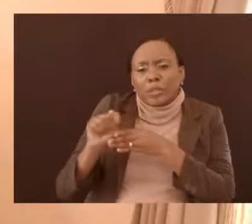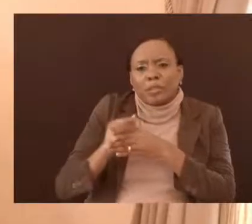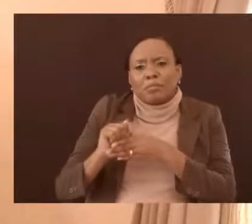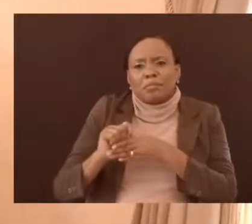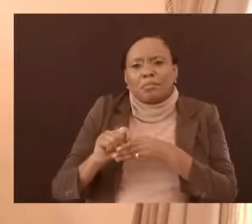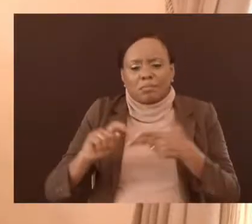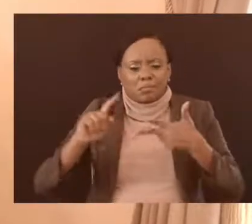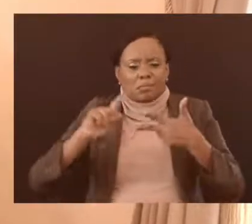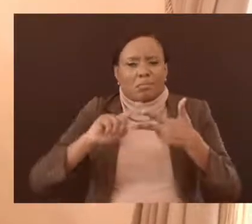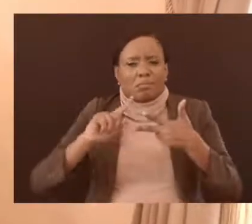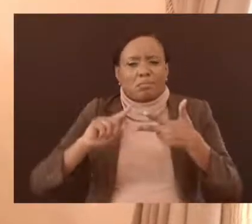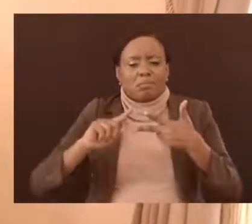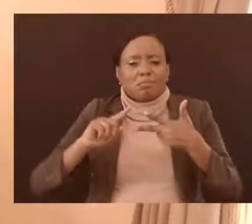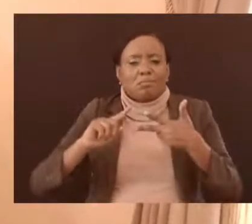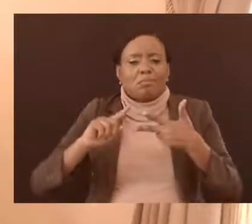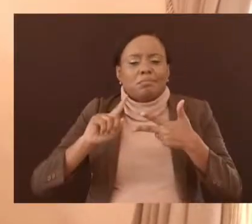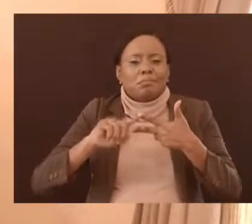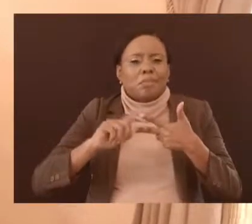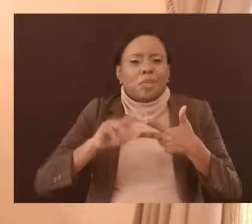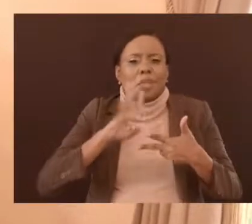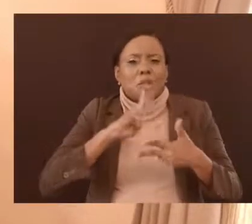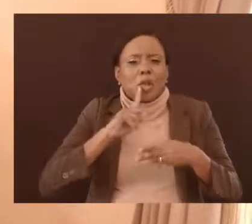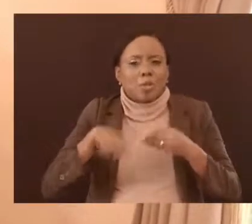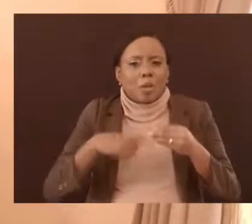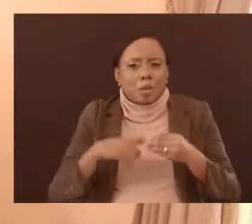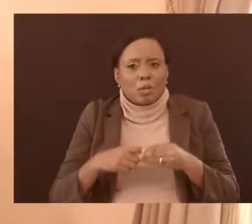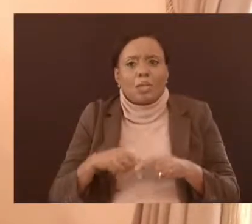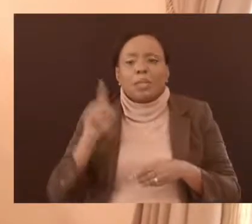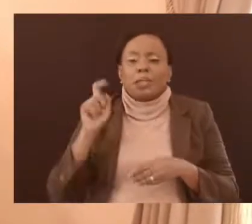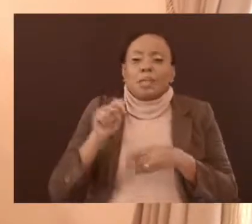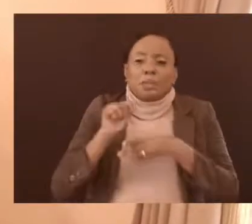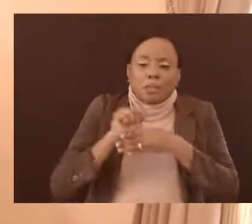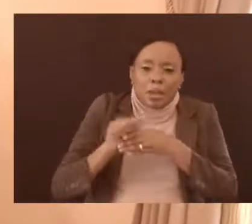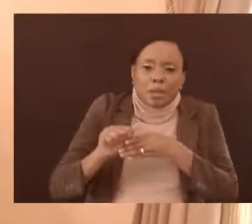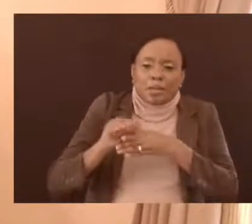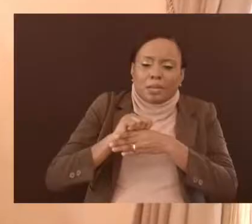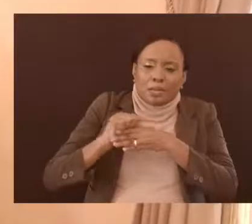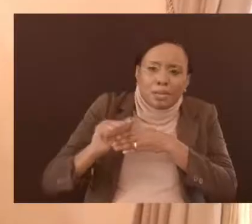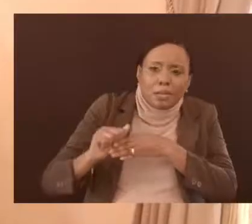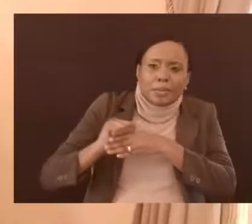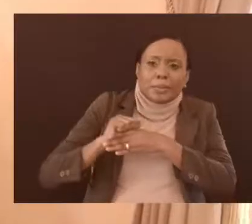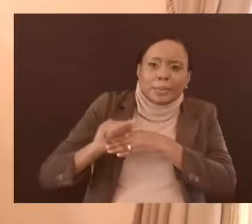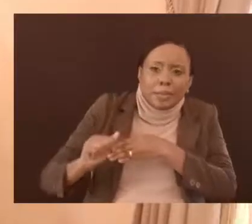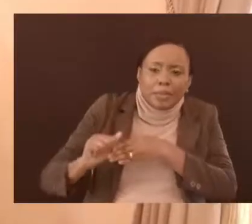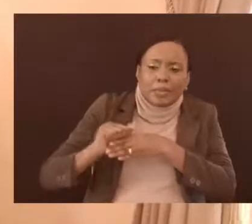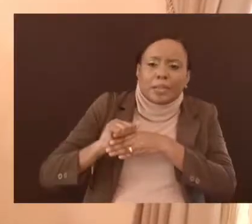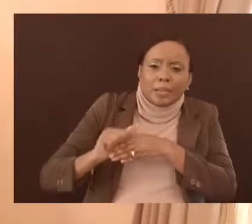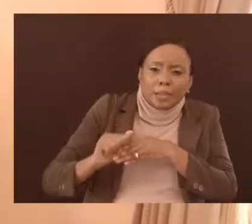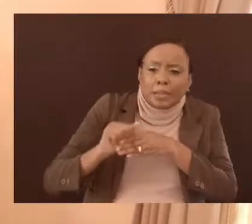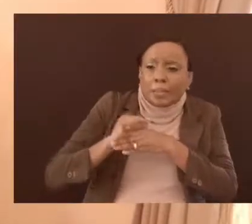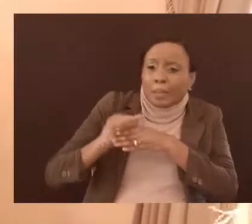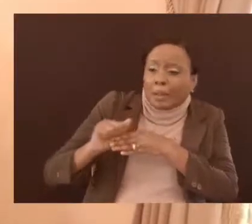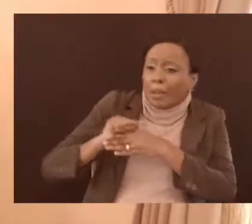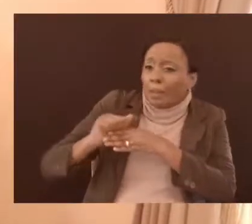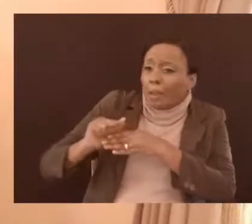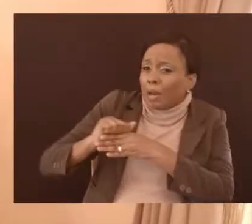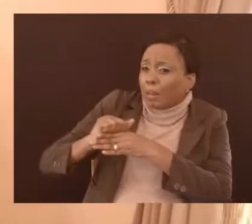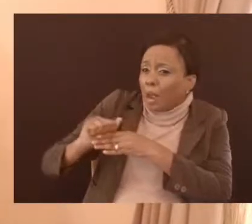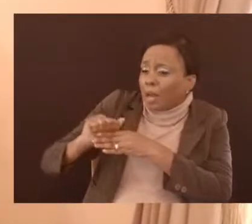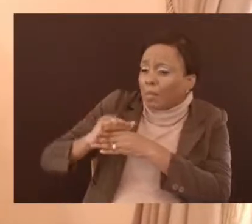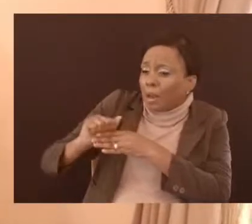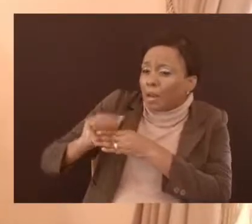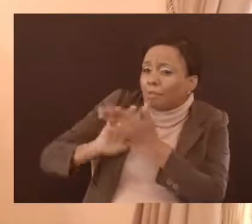about. Because as you know, we have the saying, practice makes perfect. The more our teachers